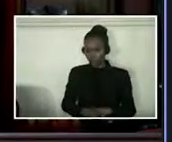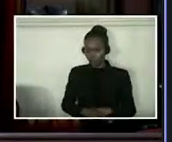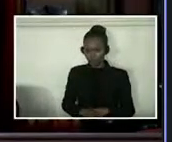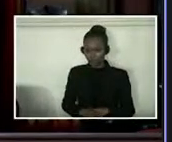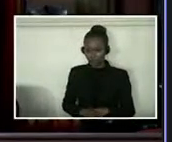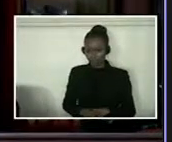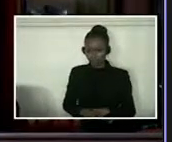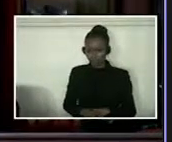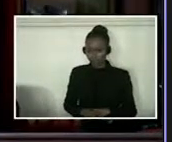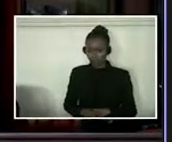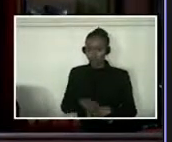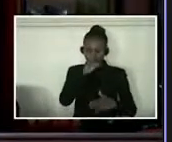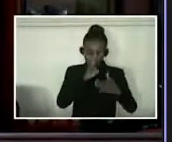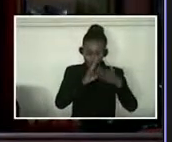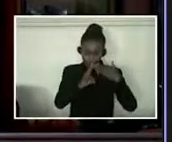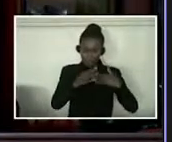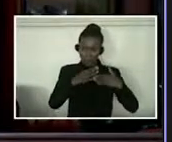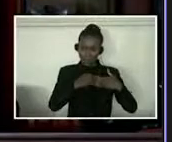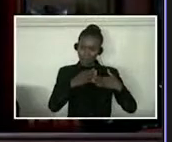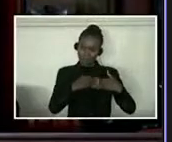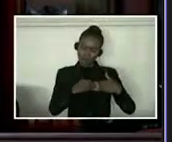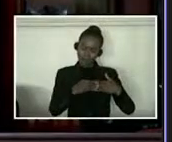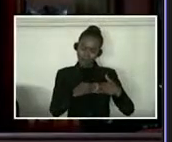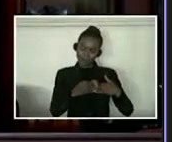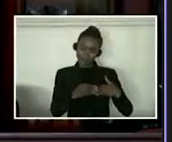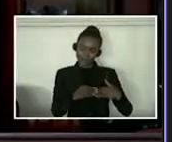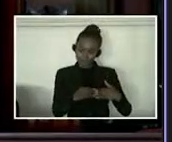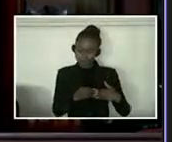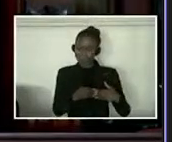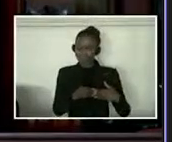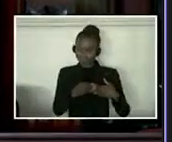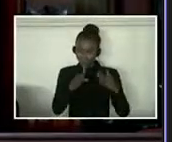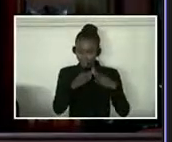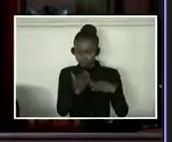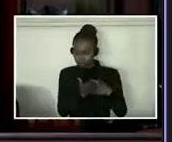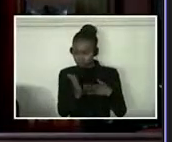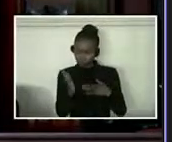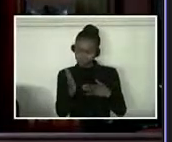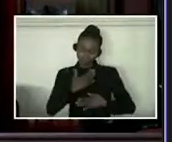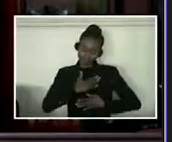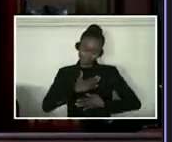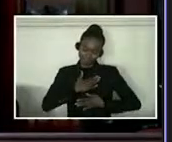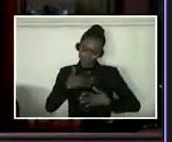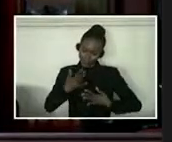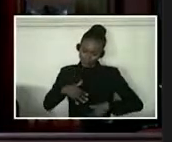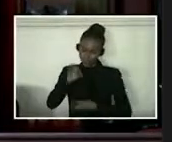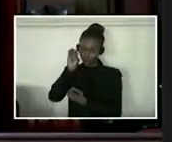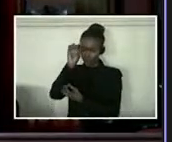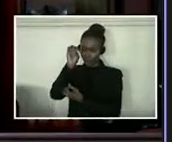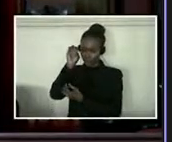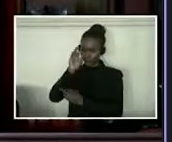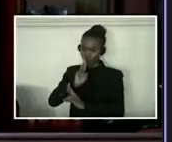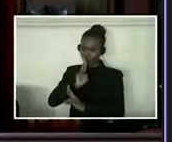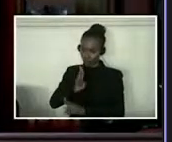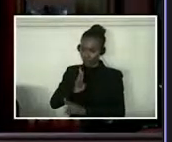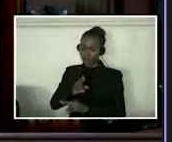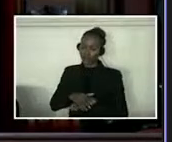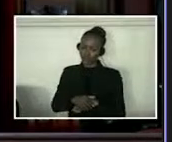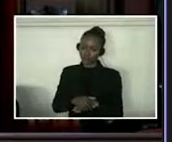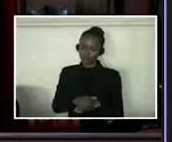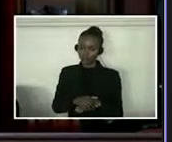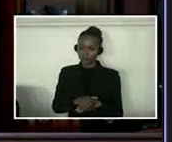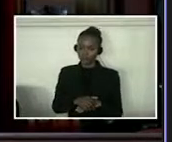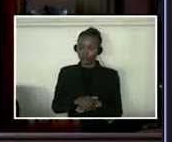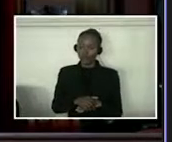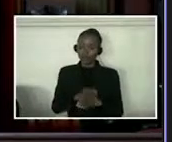honorable members of the house i am pleased to present this report on behalf of the portfolio committee on health honorable honorable